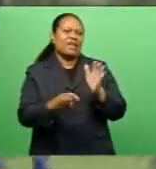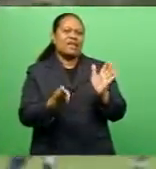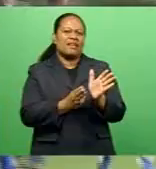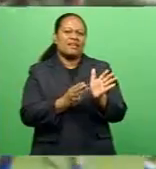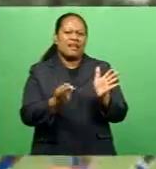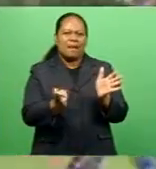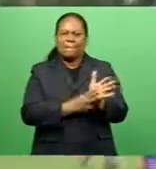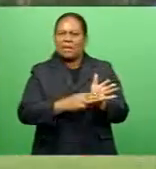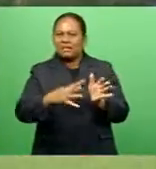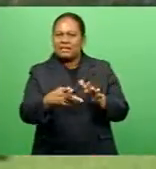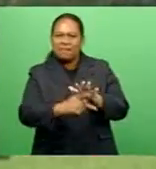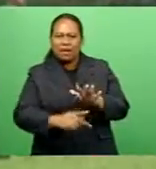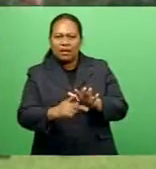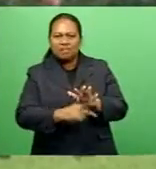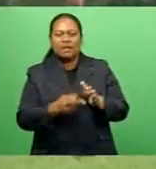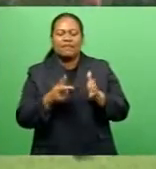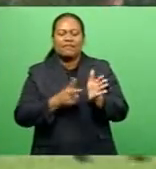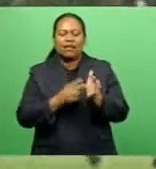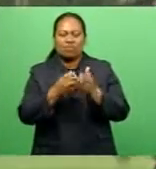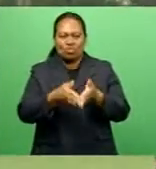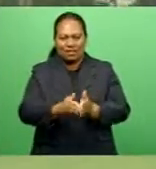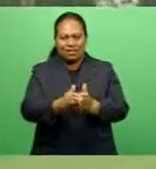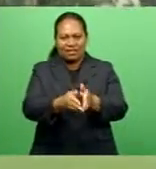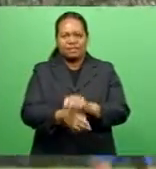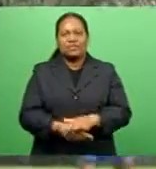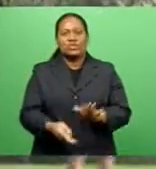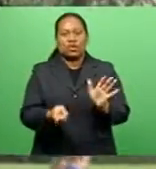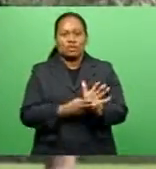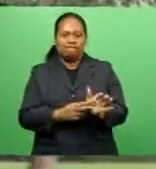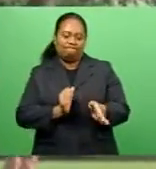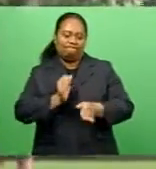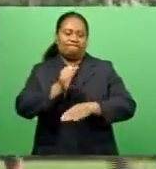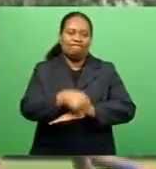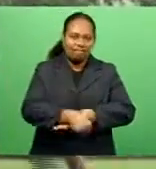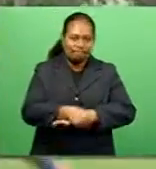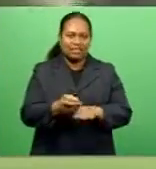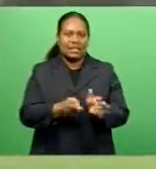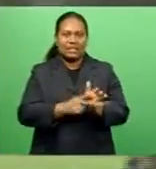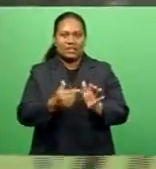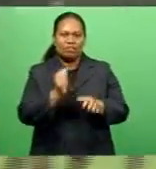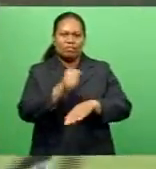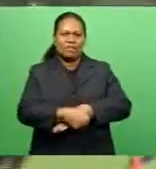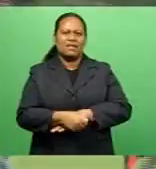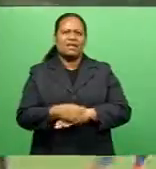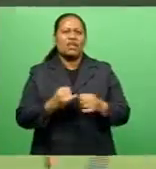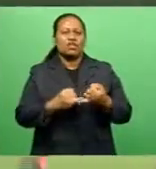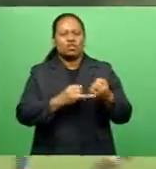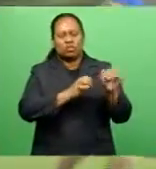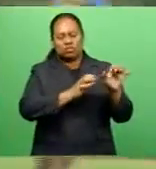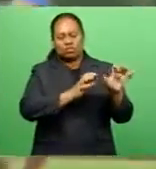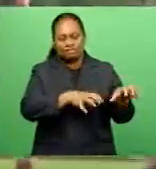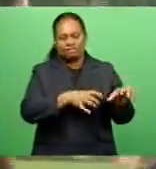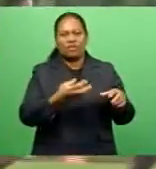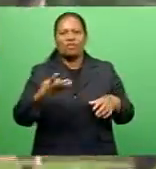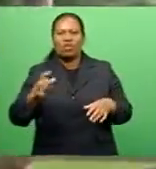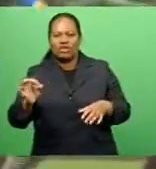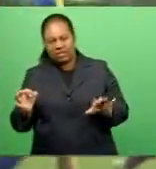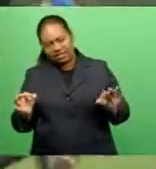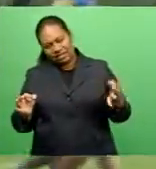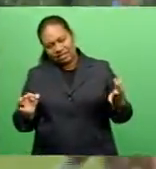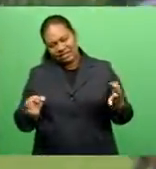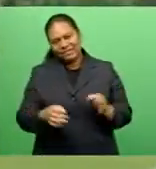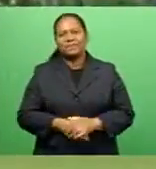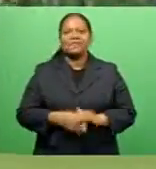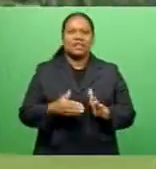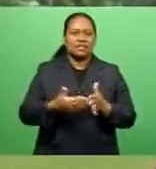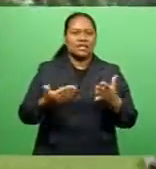Primary School grounds in Watuanga. Asinu thrashed Suva Grammar 40-0 in a one-sided affair. Meanwhile, there